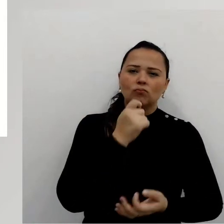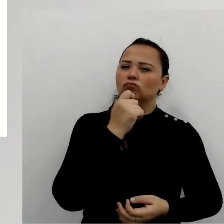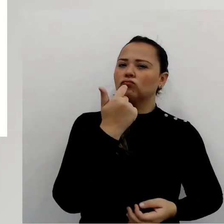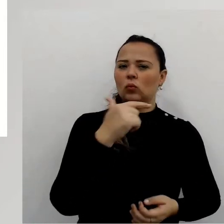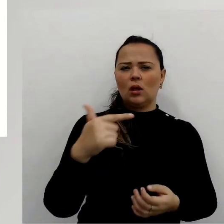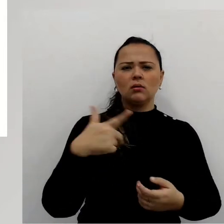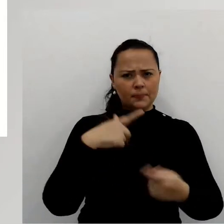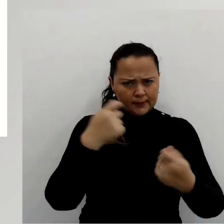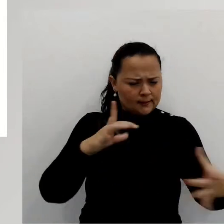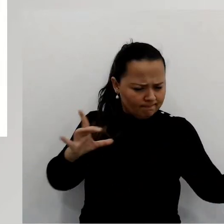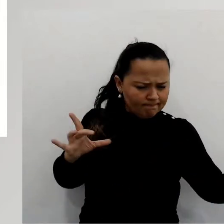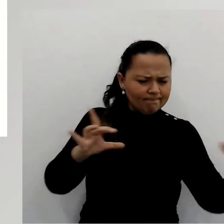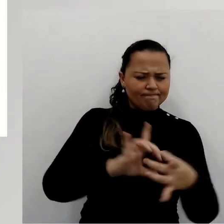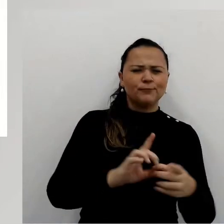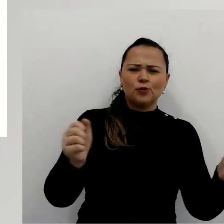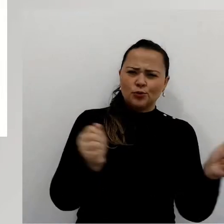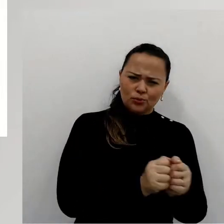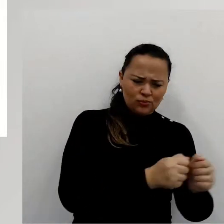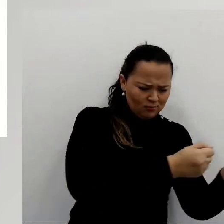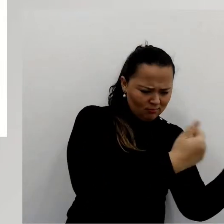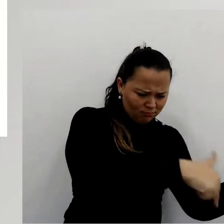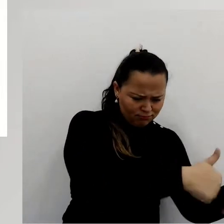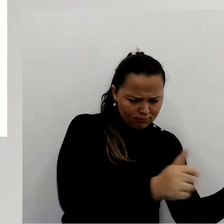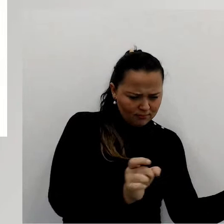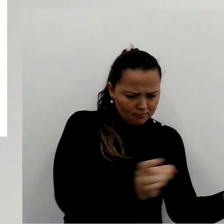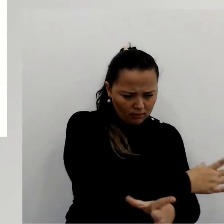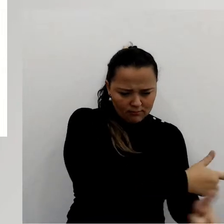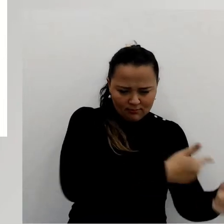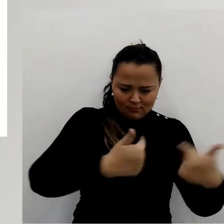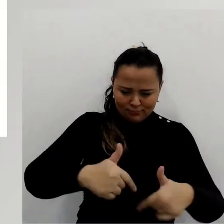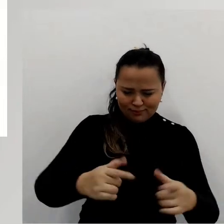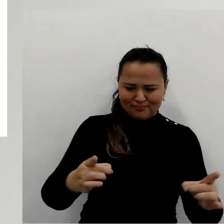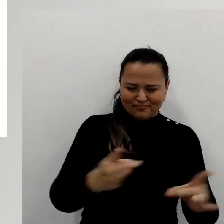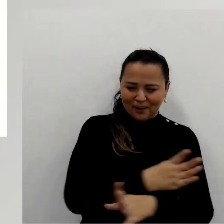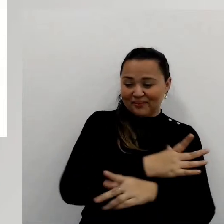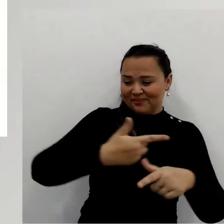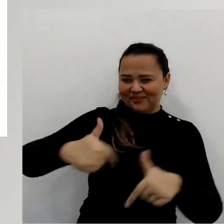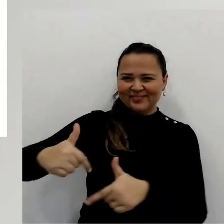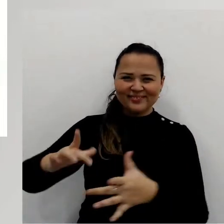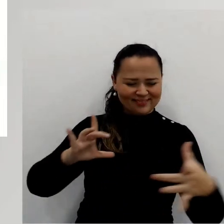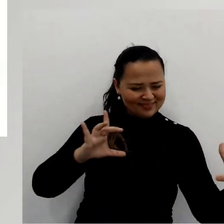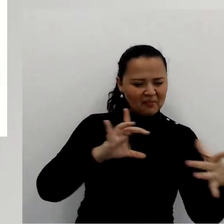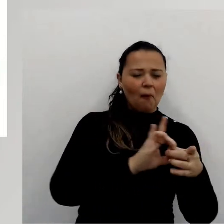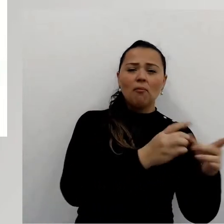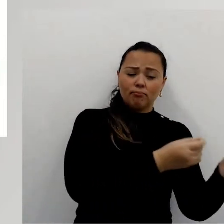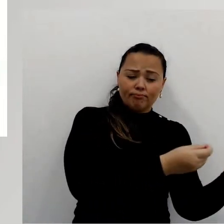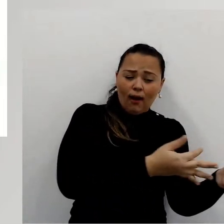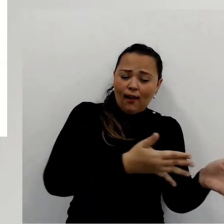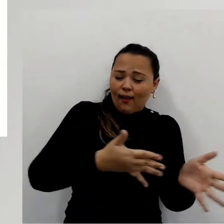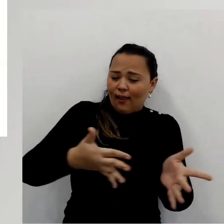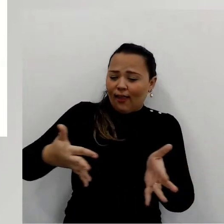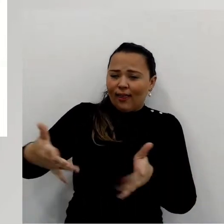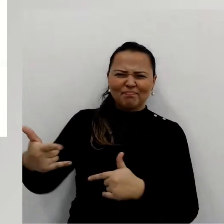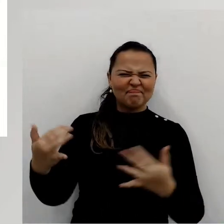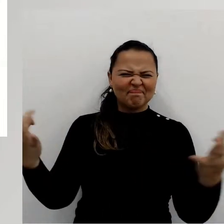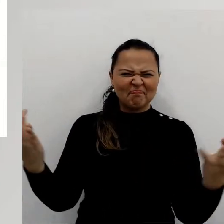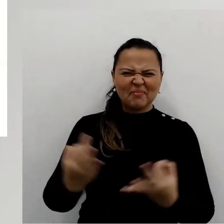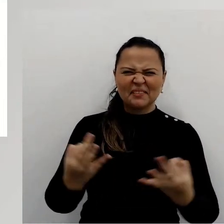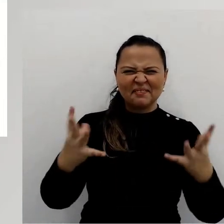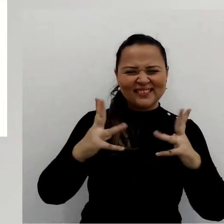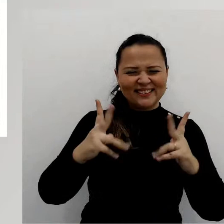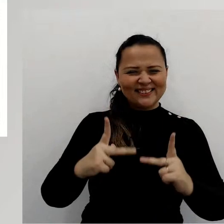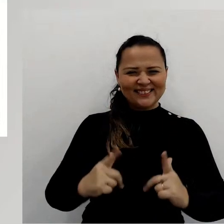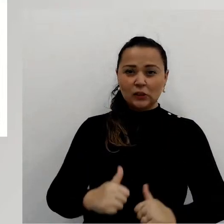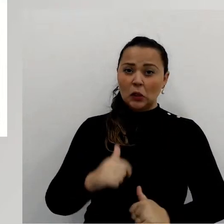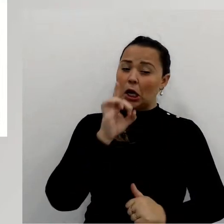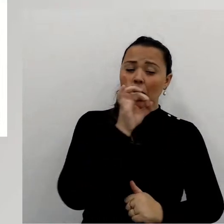in, it actually flows through pipes. And this is, so when